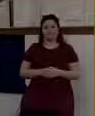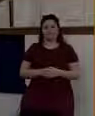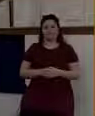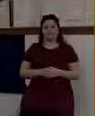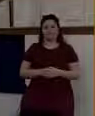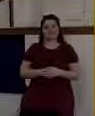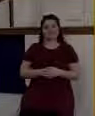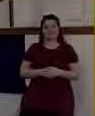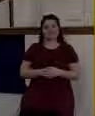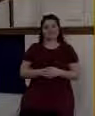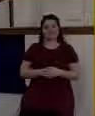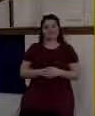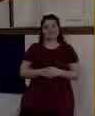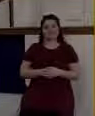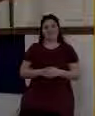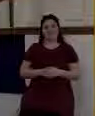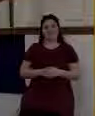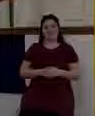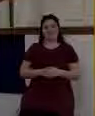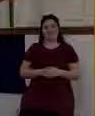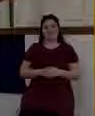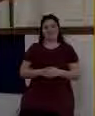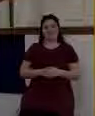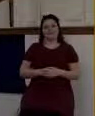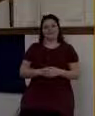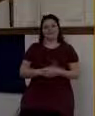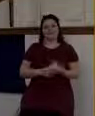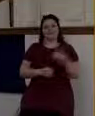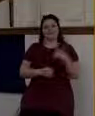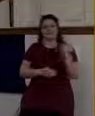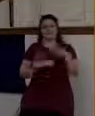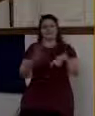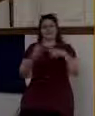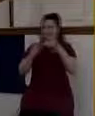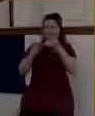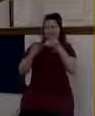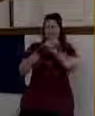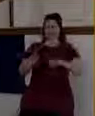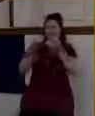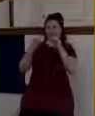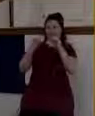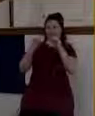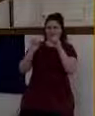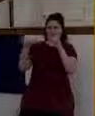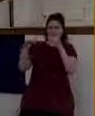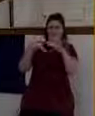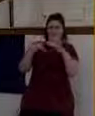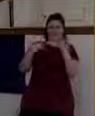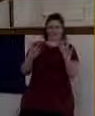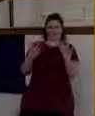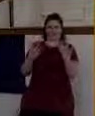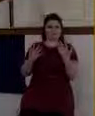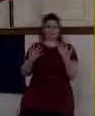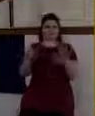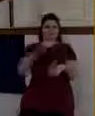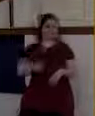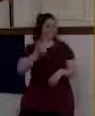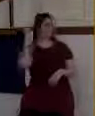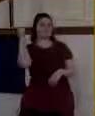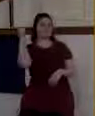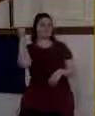reciprocate by giving a gift back. What gift did the king receive from the prophet? Well, the king had his hand healed. The king wanted